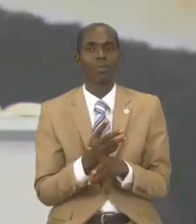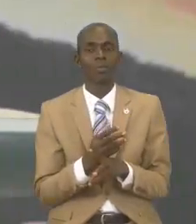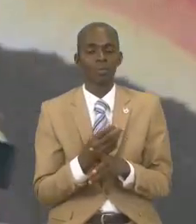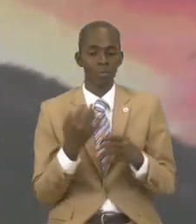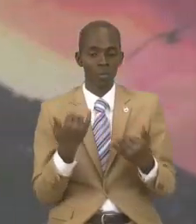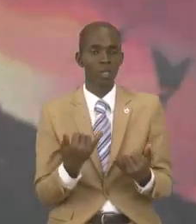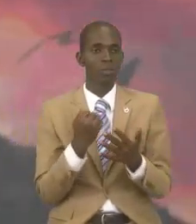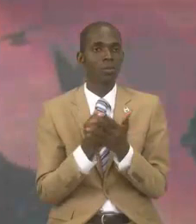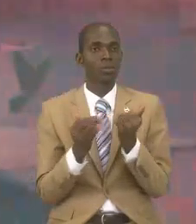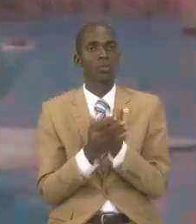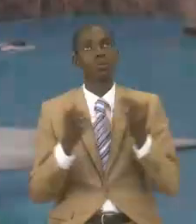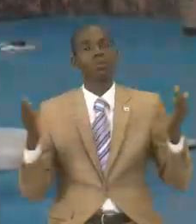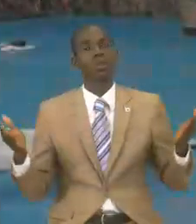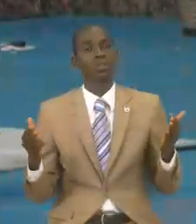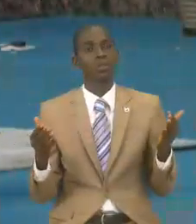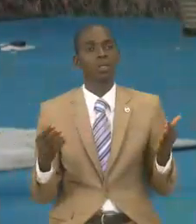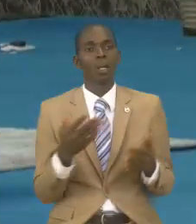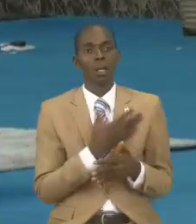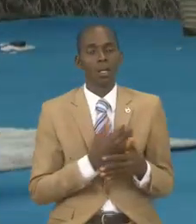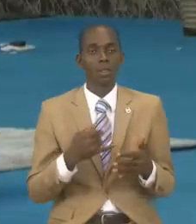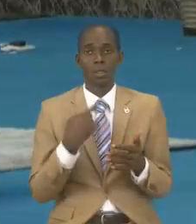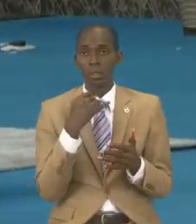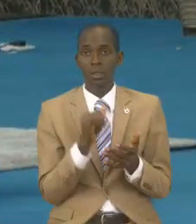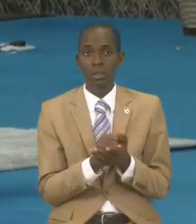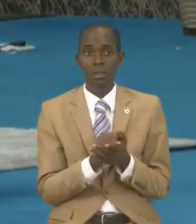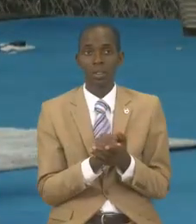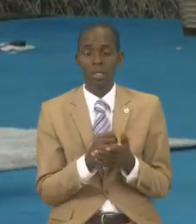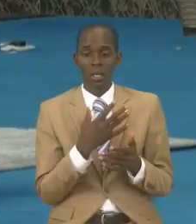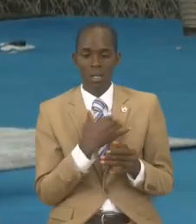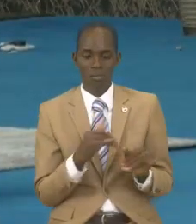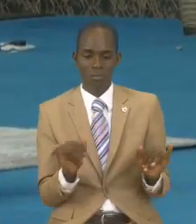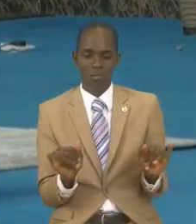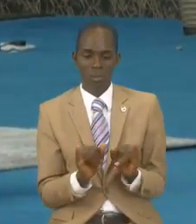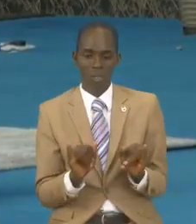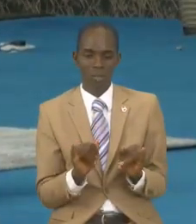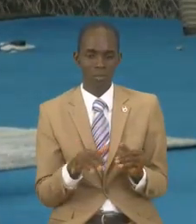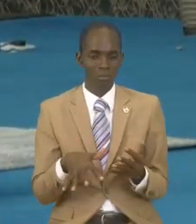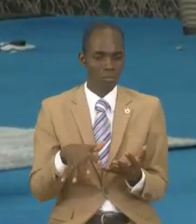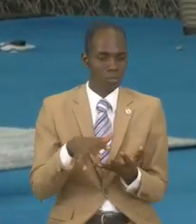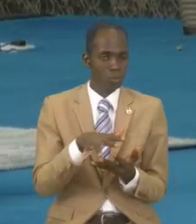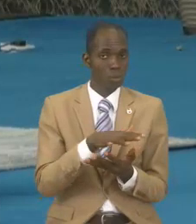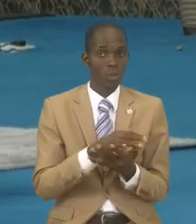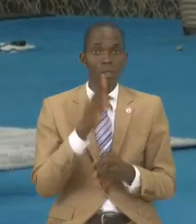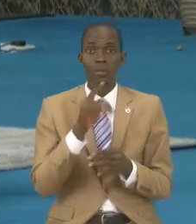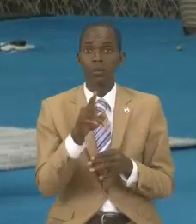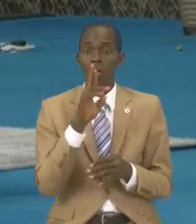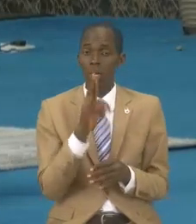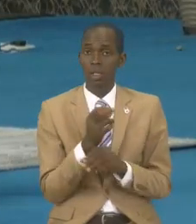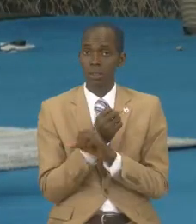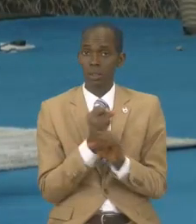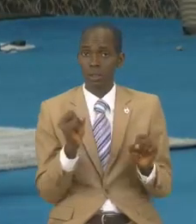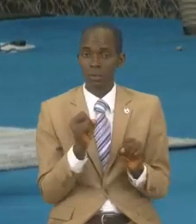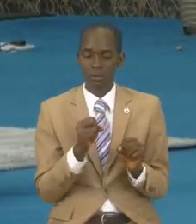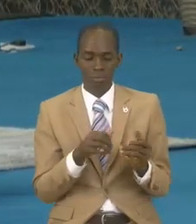crucified. And then it says, and such like. If you are born again, and such